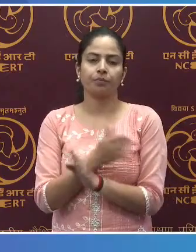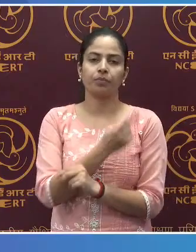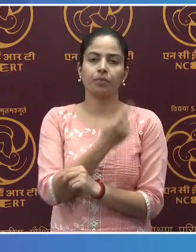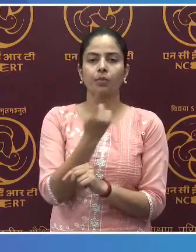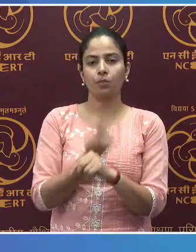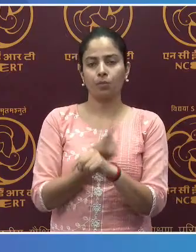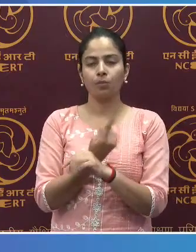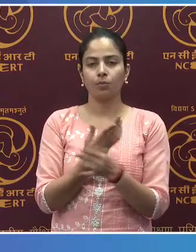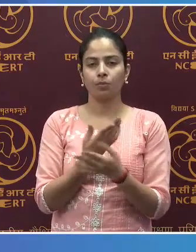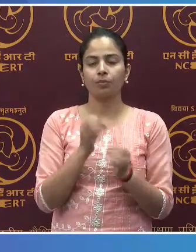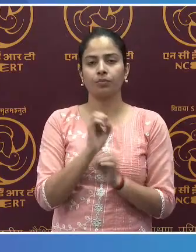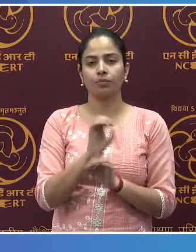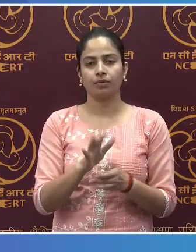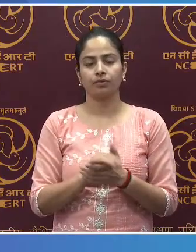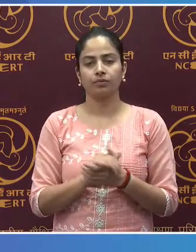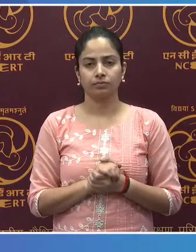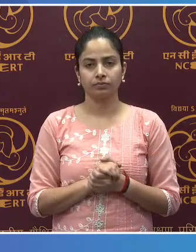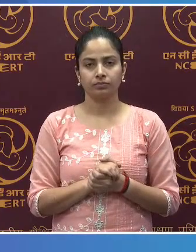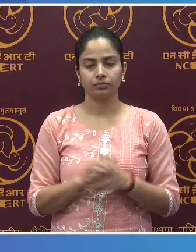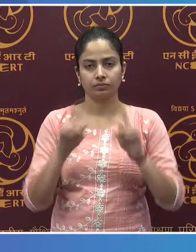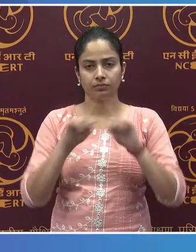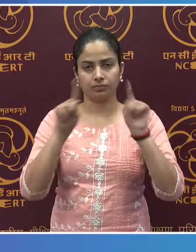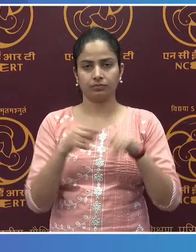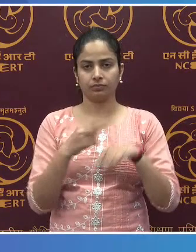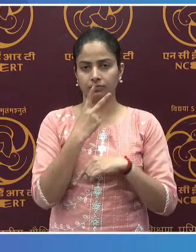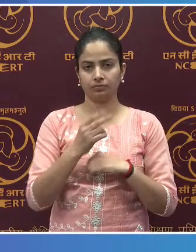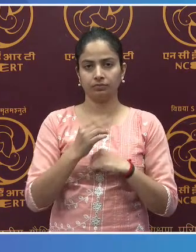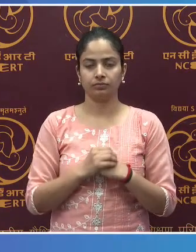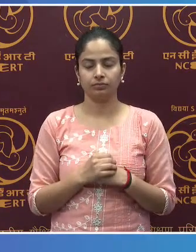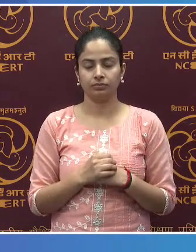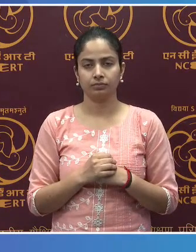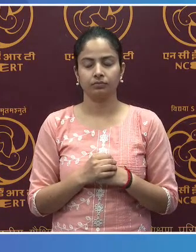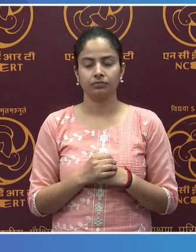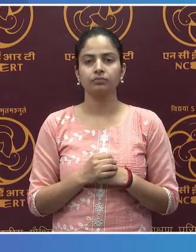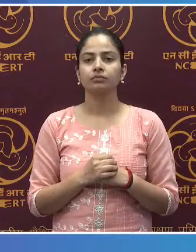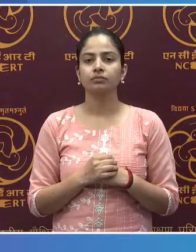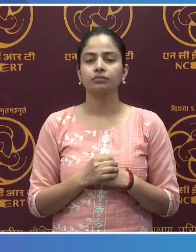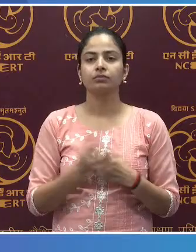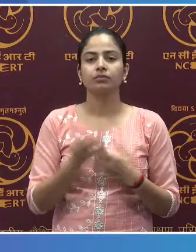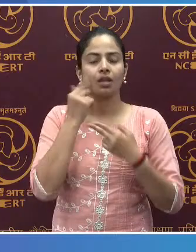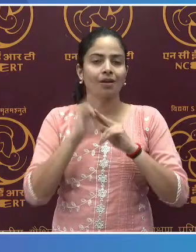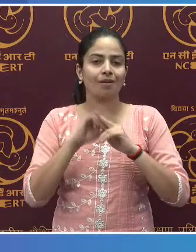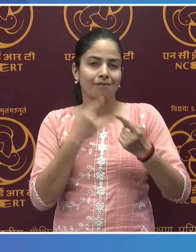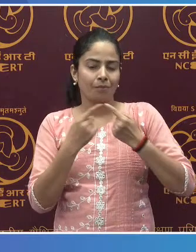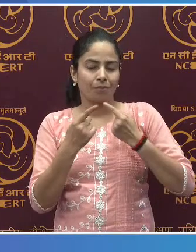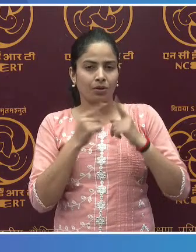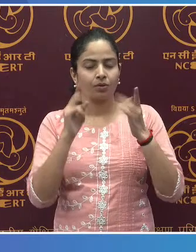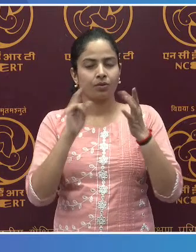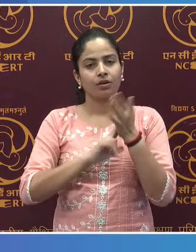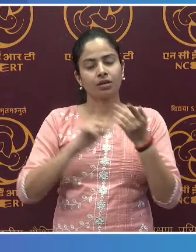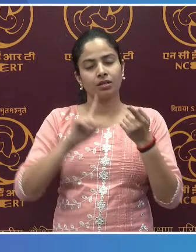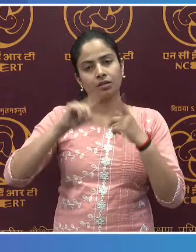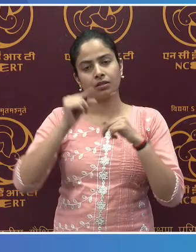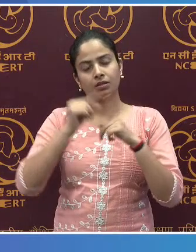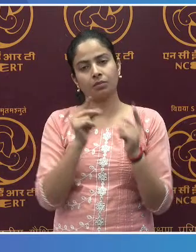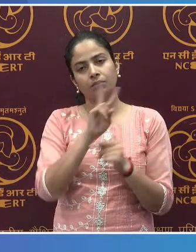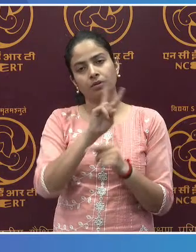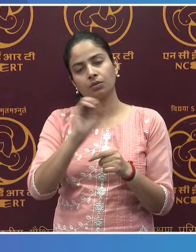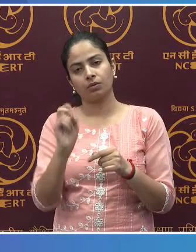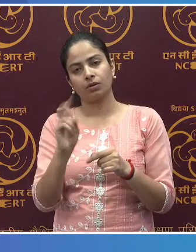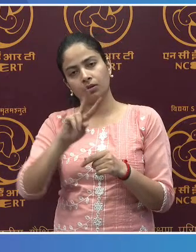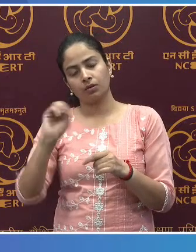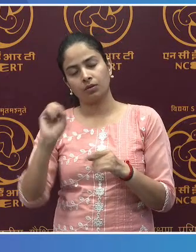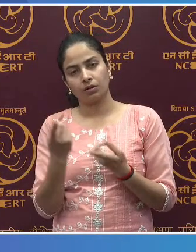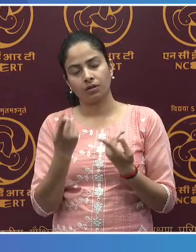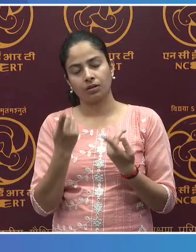order to discuss the broad framework of the school education in the country. So, Harpreet, whenever we talk about the NEP 2020 and National Curriculum Framework